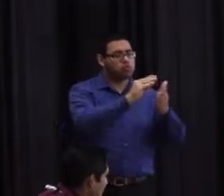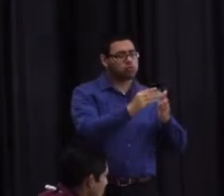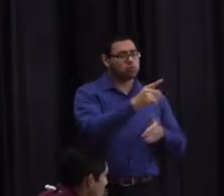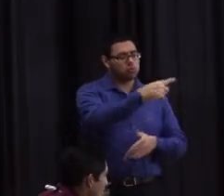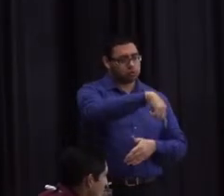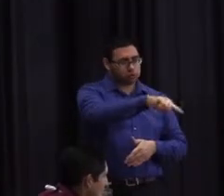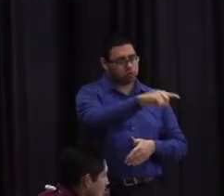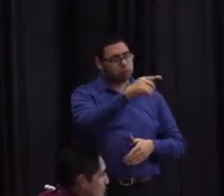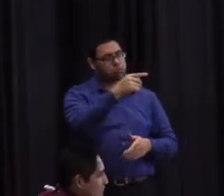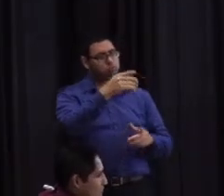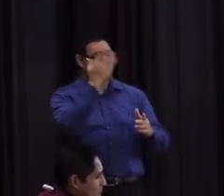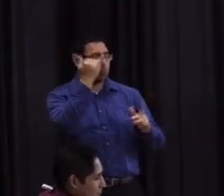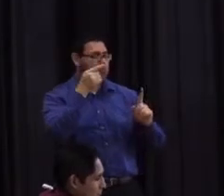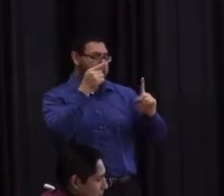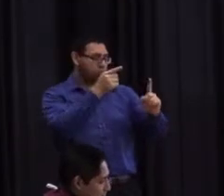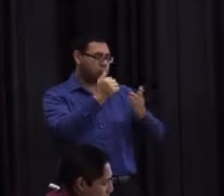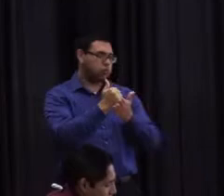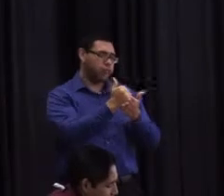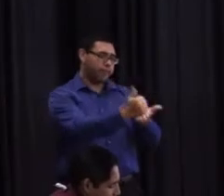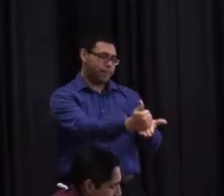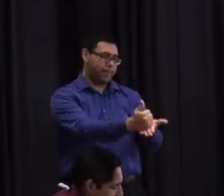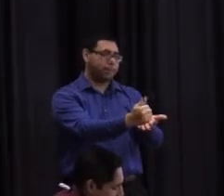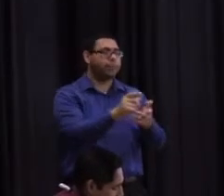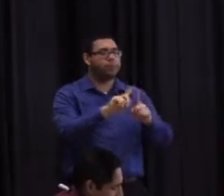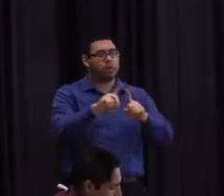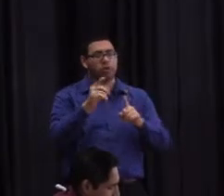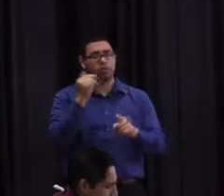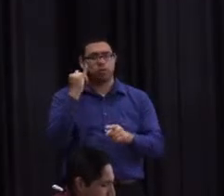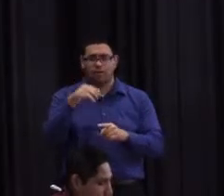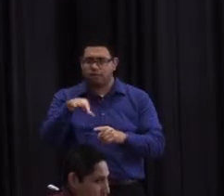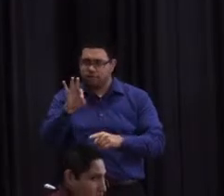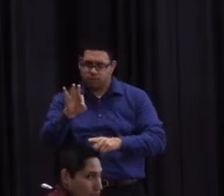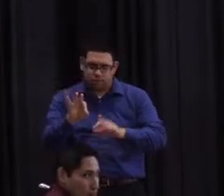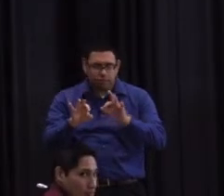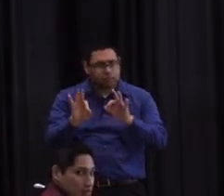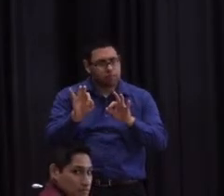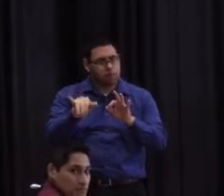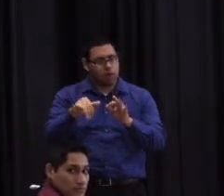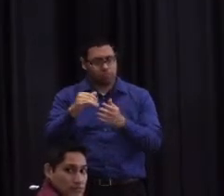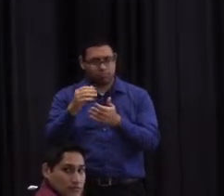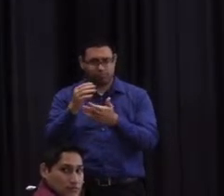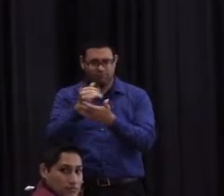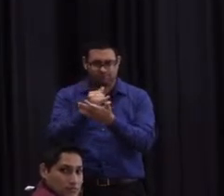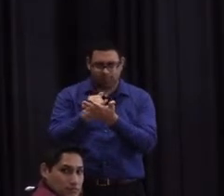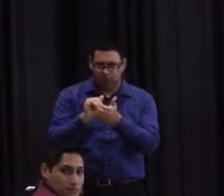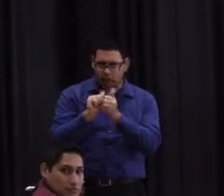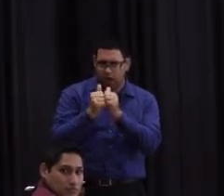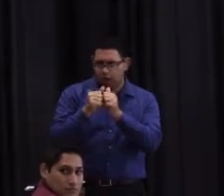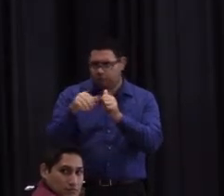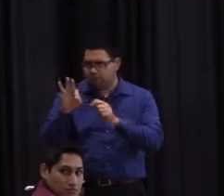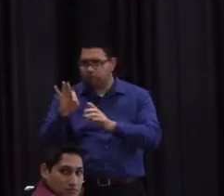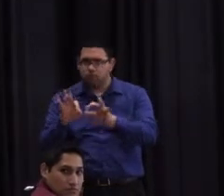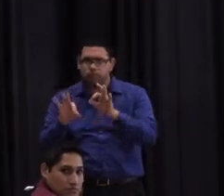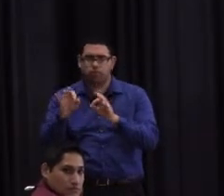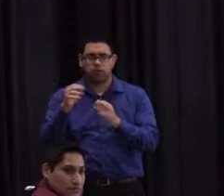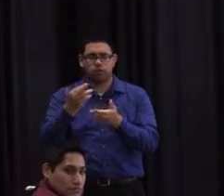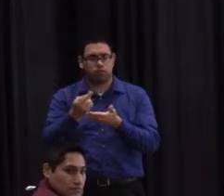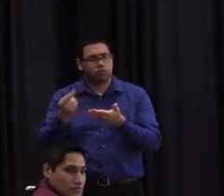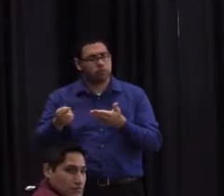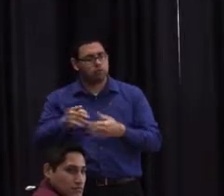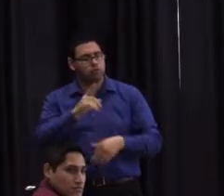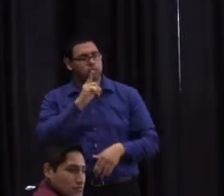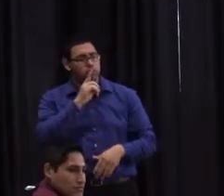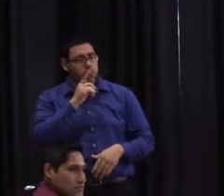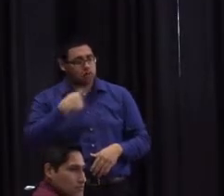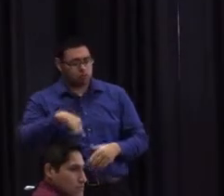do this. But as leveraging, when we talk about the art of leveraging resources, really,